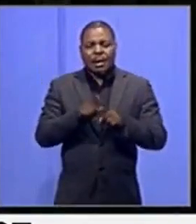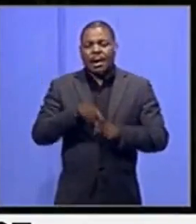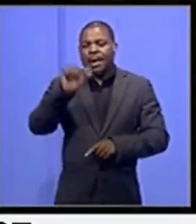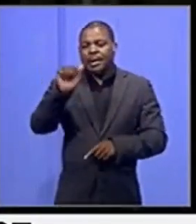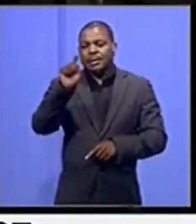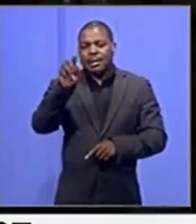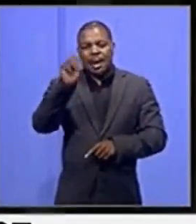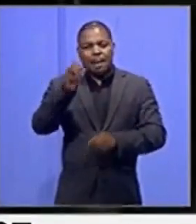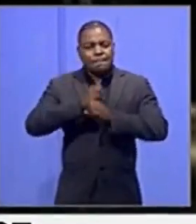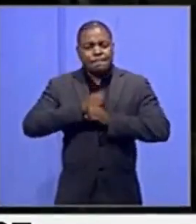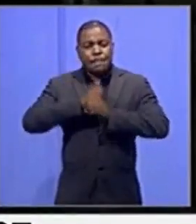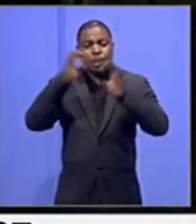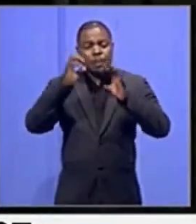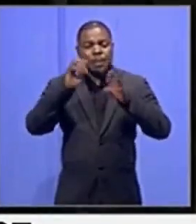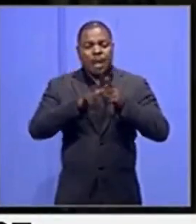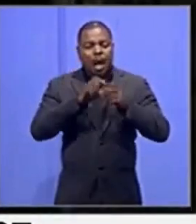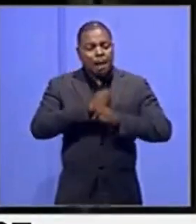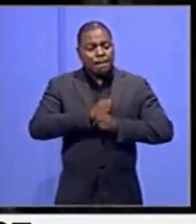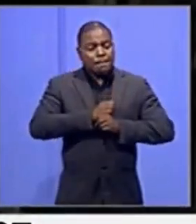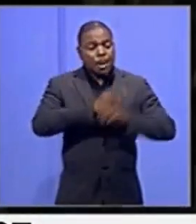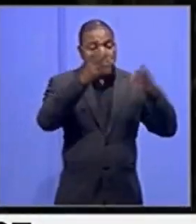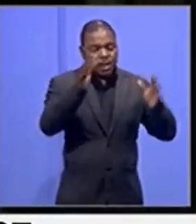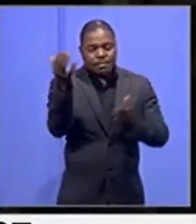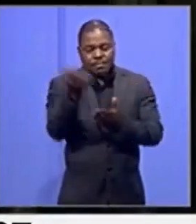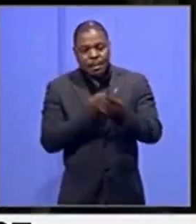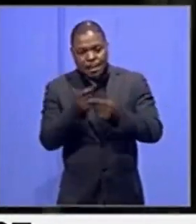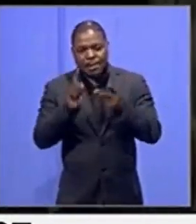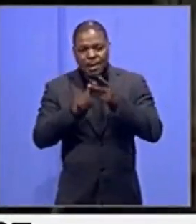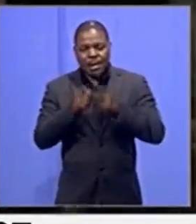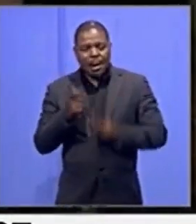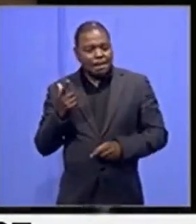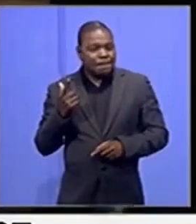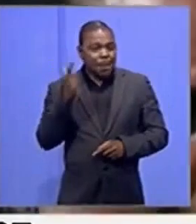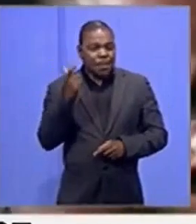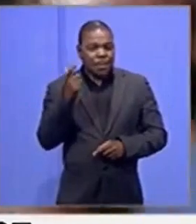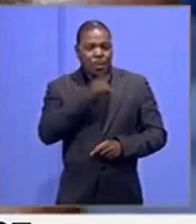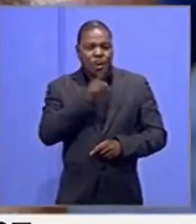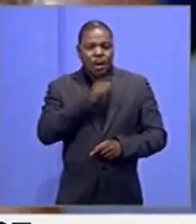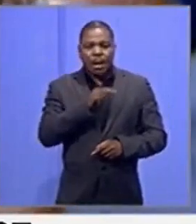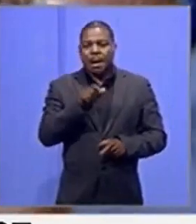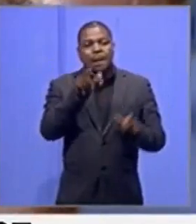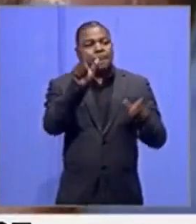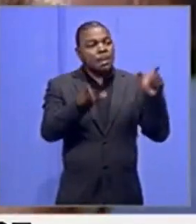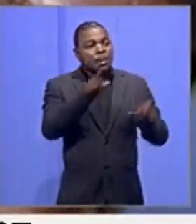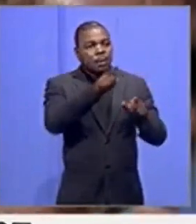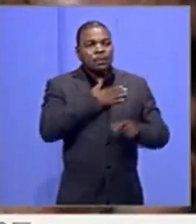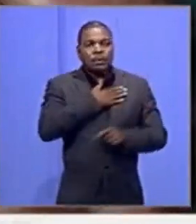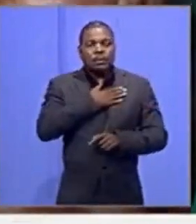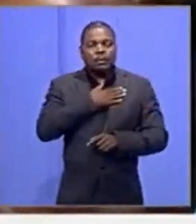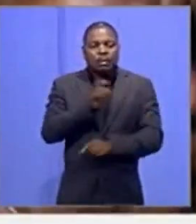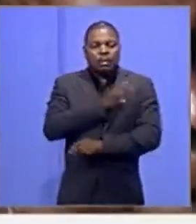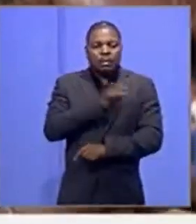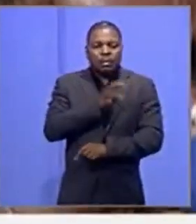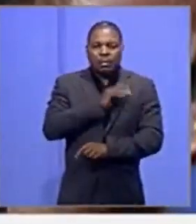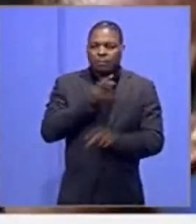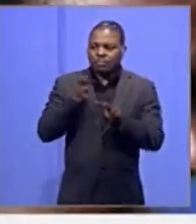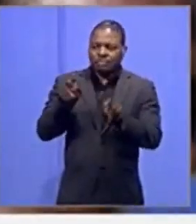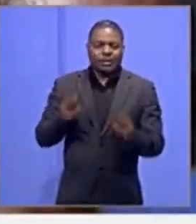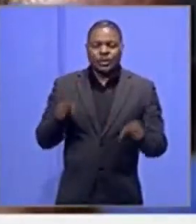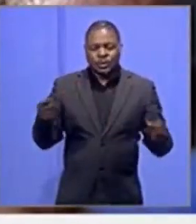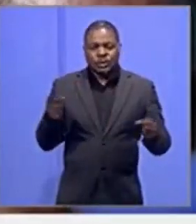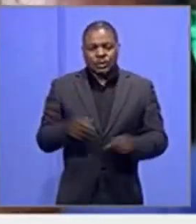After the bomb taking money, they move shooting so that the ordinary person is intimidated from even just